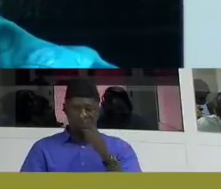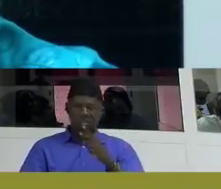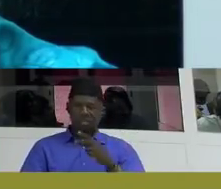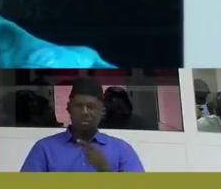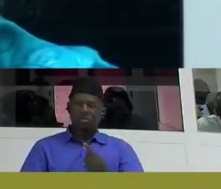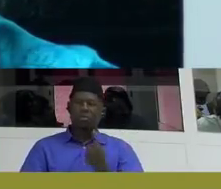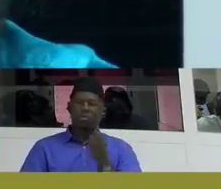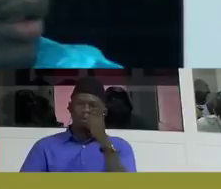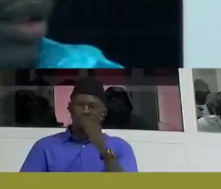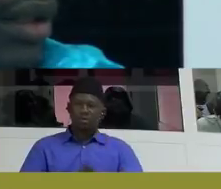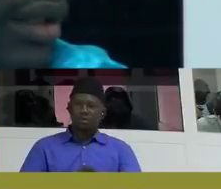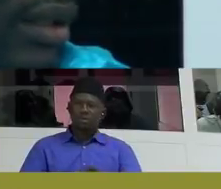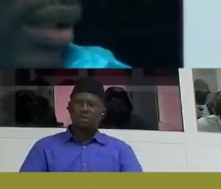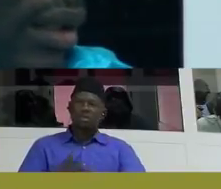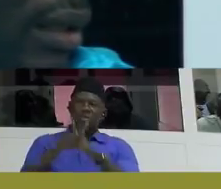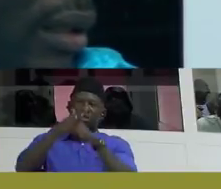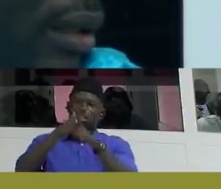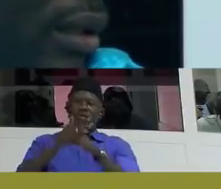that one,